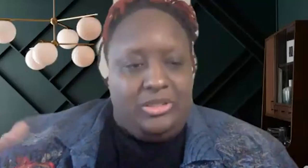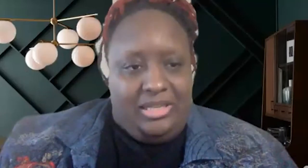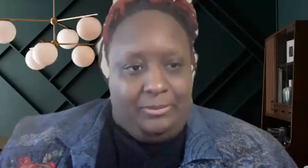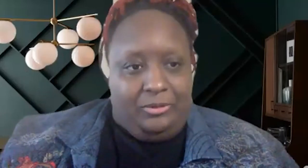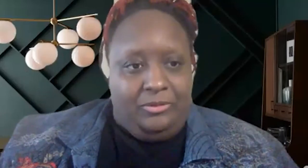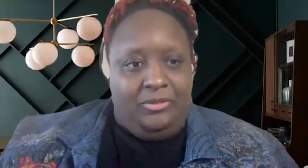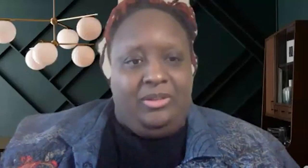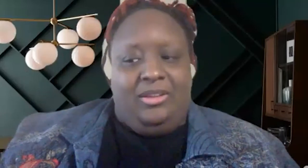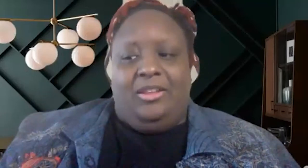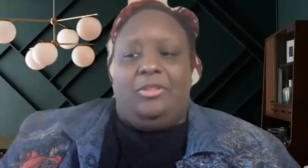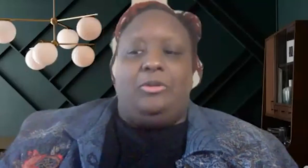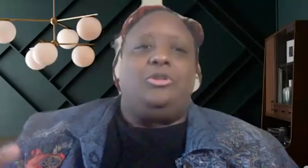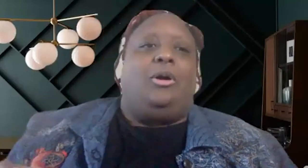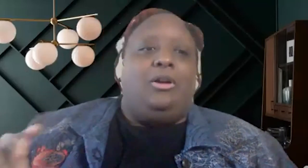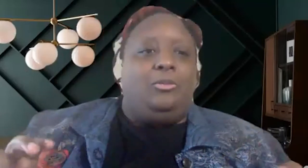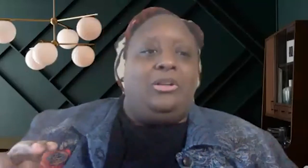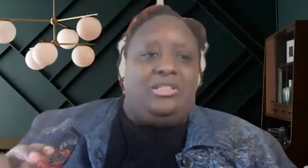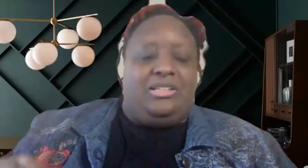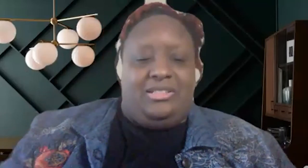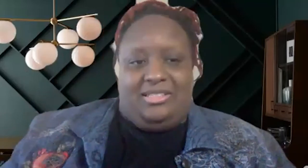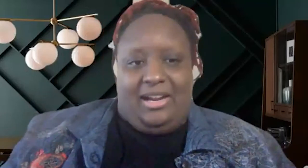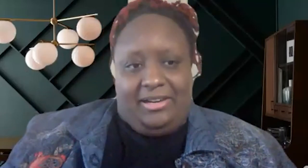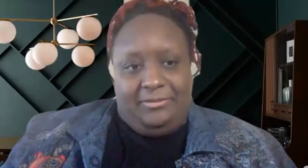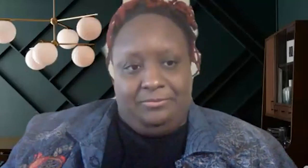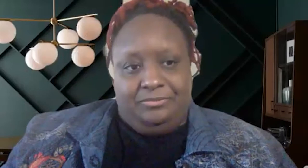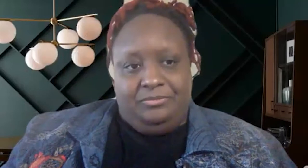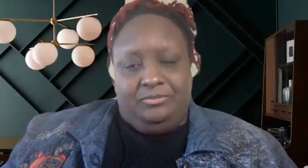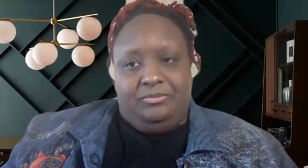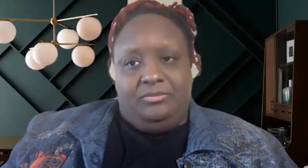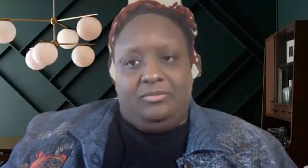to disable those who are unwanted in society.